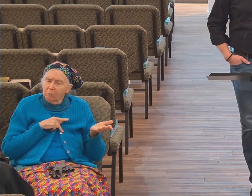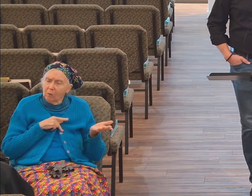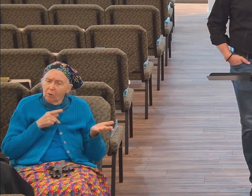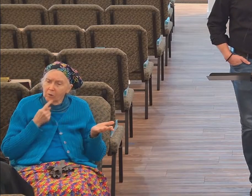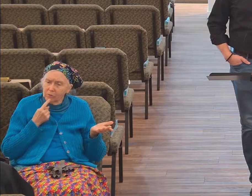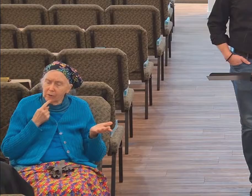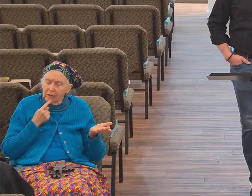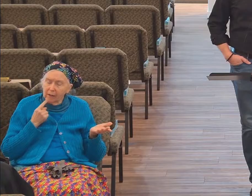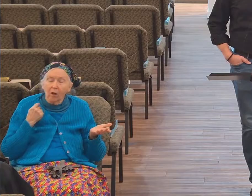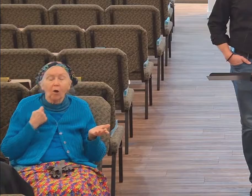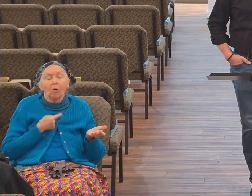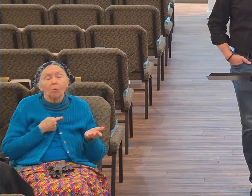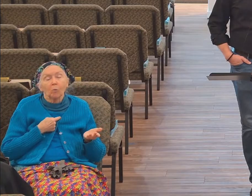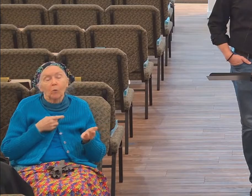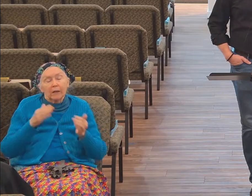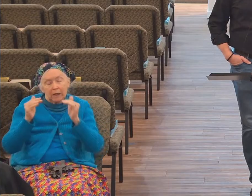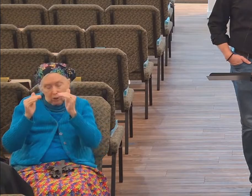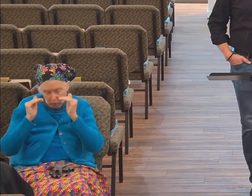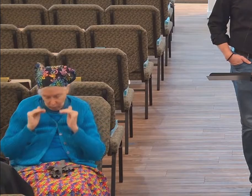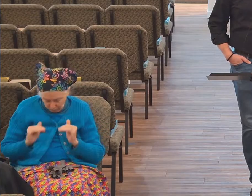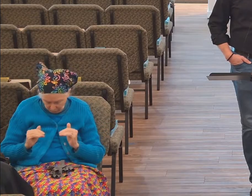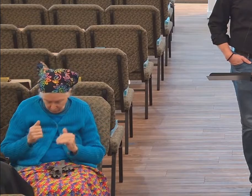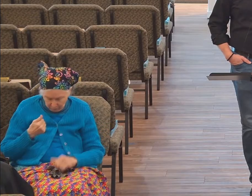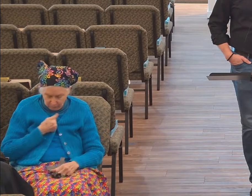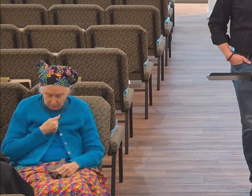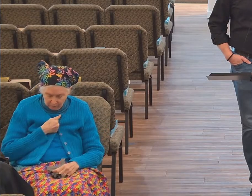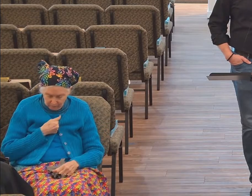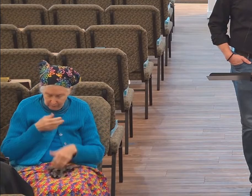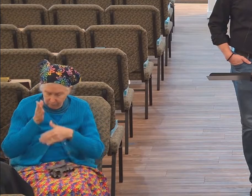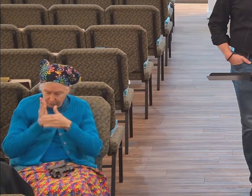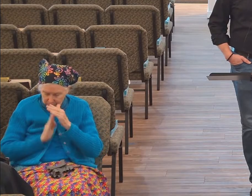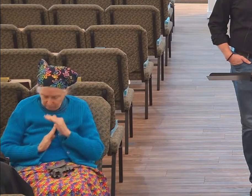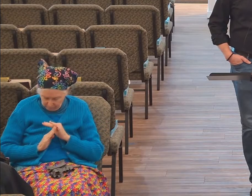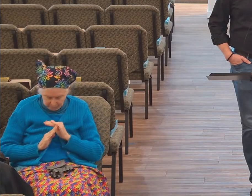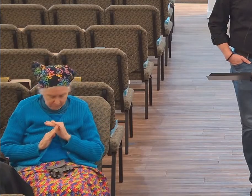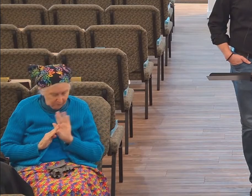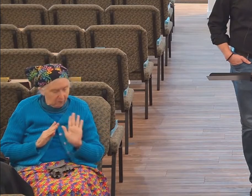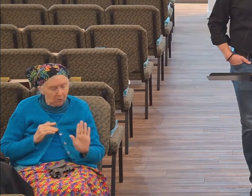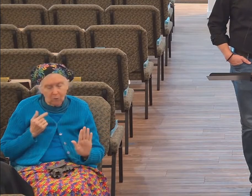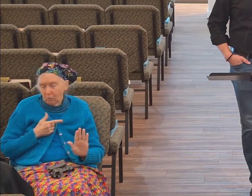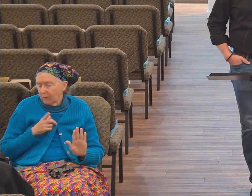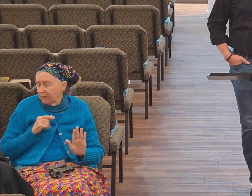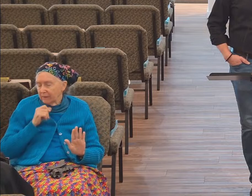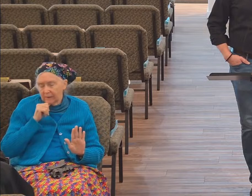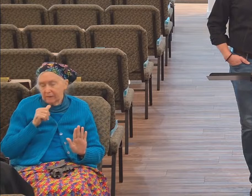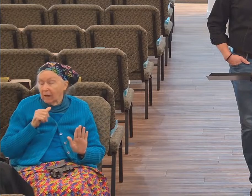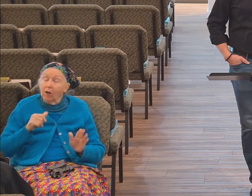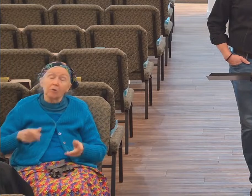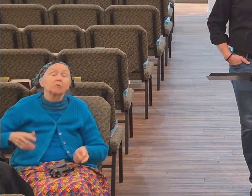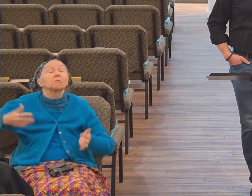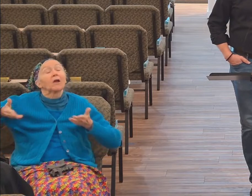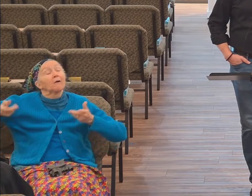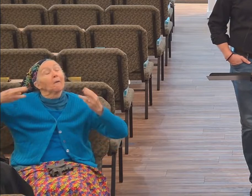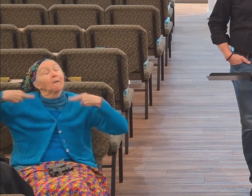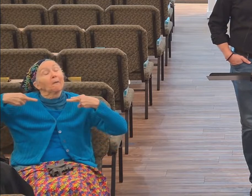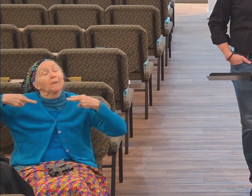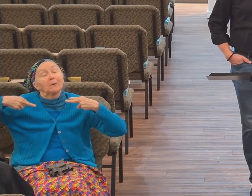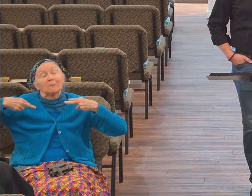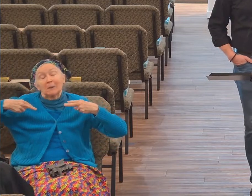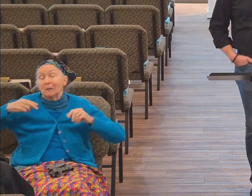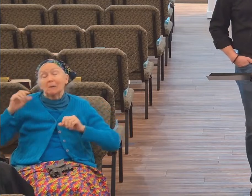We lowered ourselves, right? We lowered ourselves. We did not posture. We did not dominate,